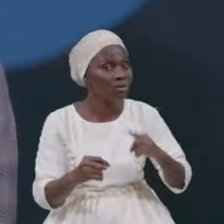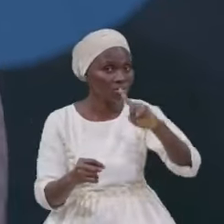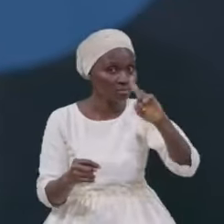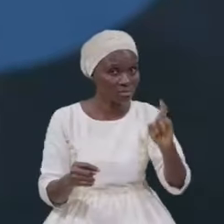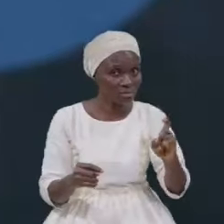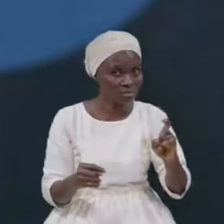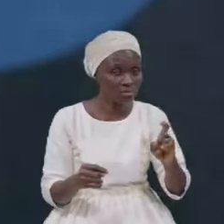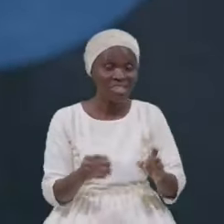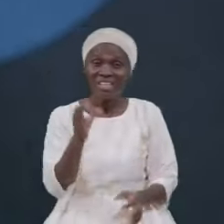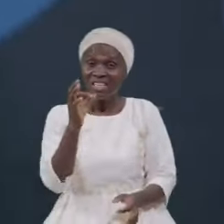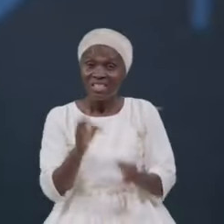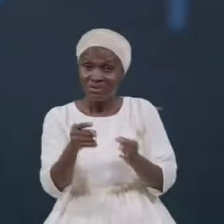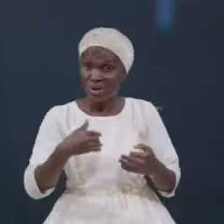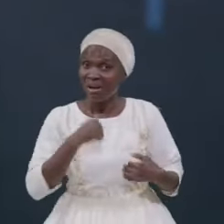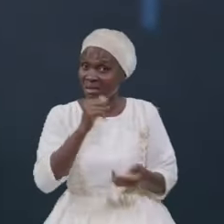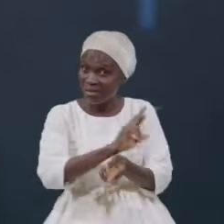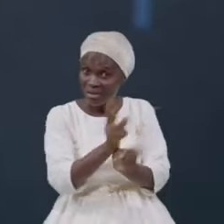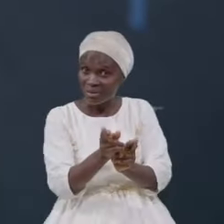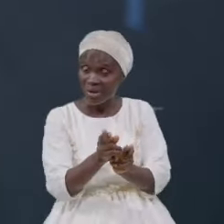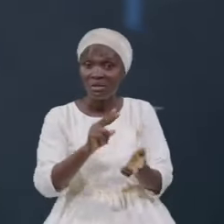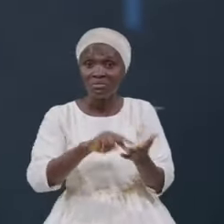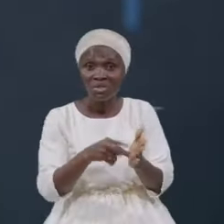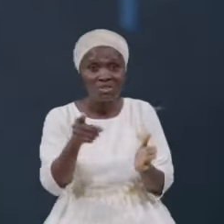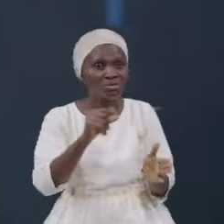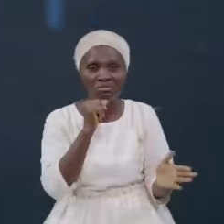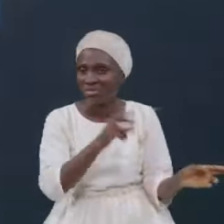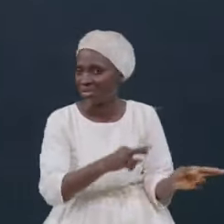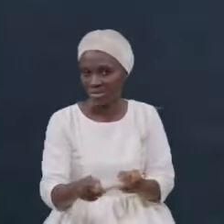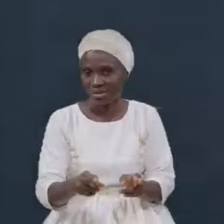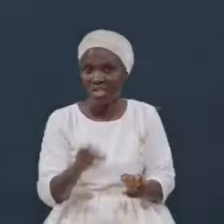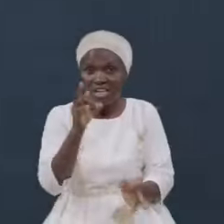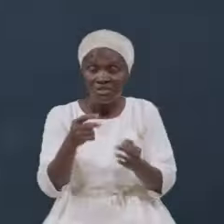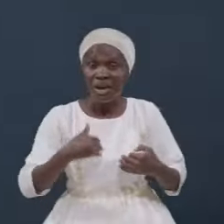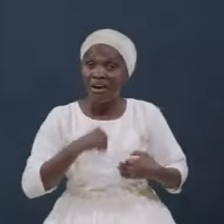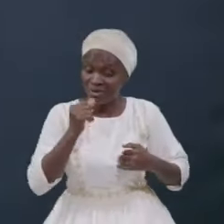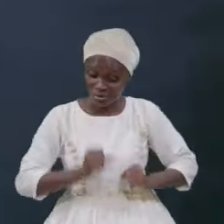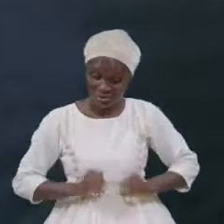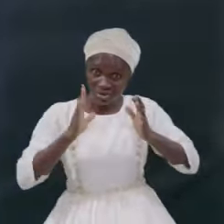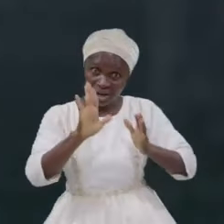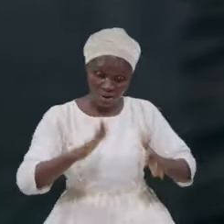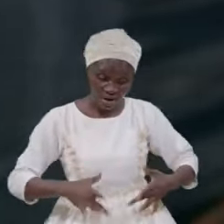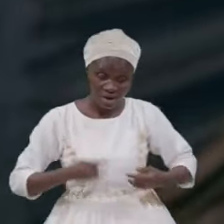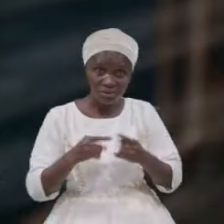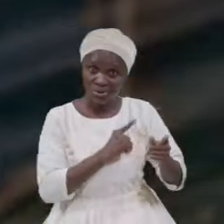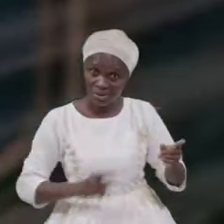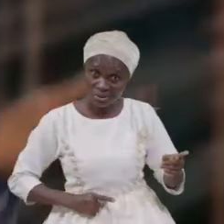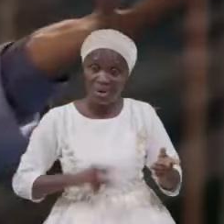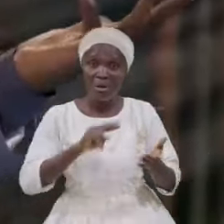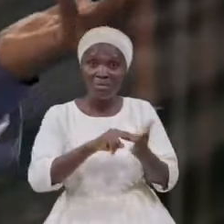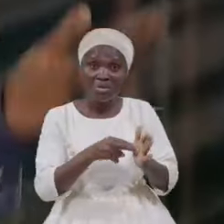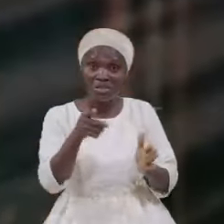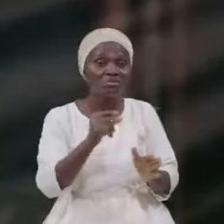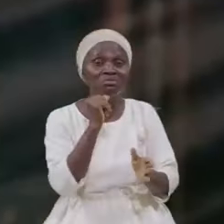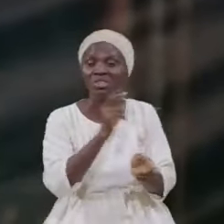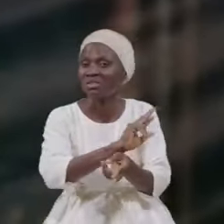ready. If you have not given your life to the Lord, you are not ready. If you are still swimming in religion but you